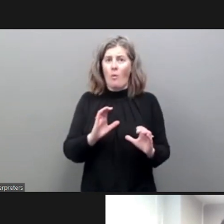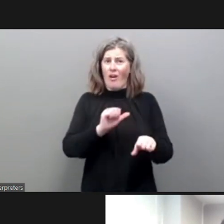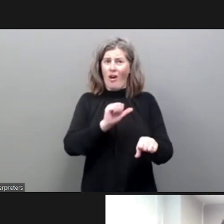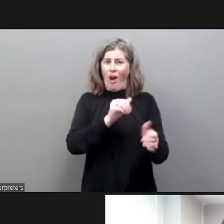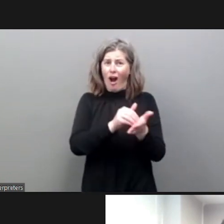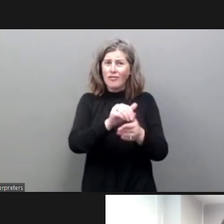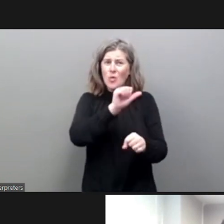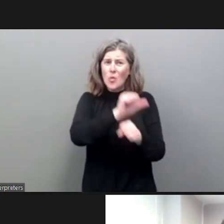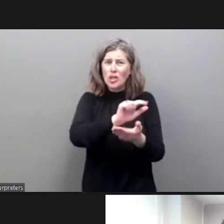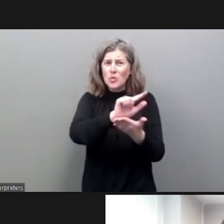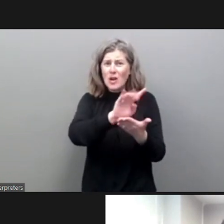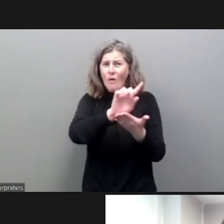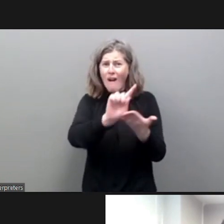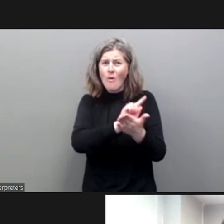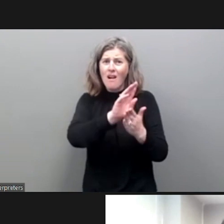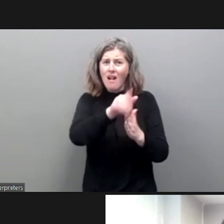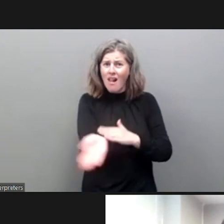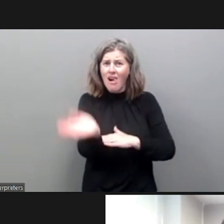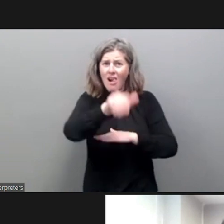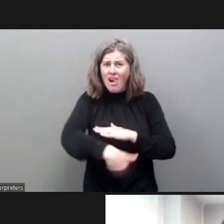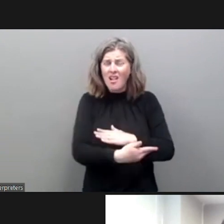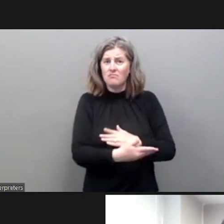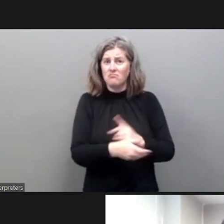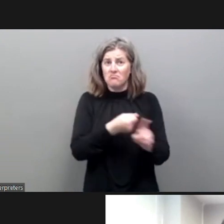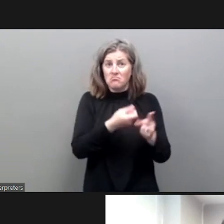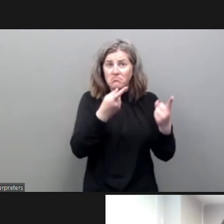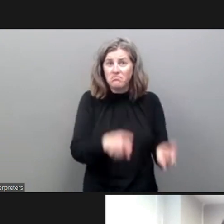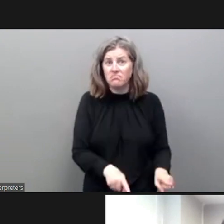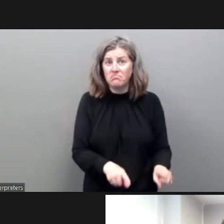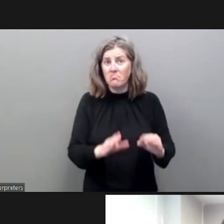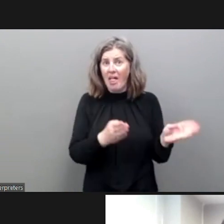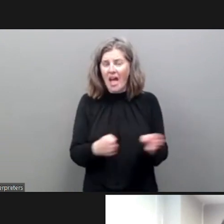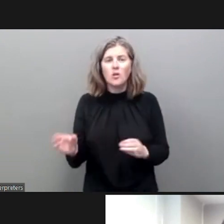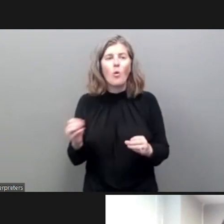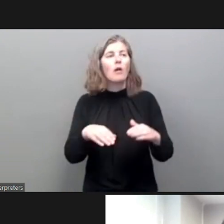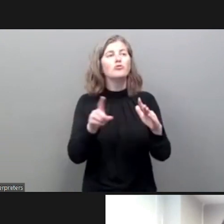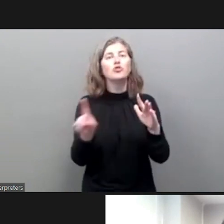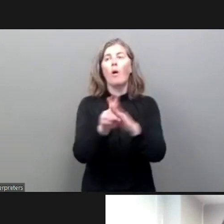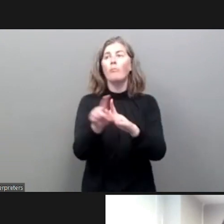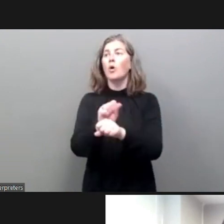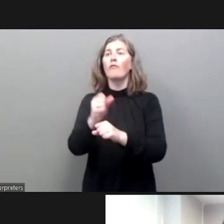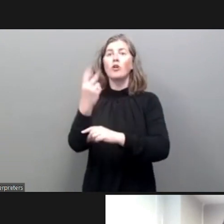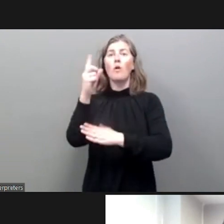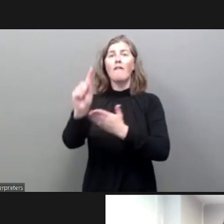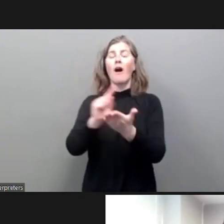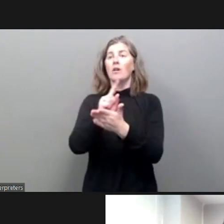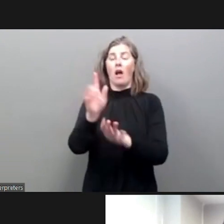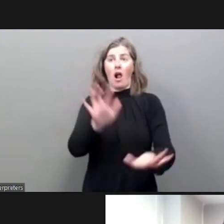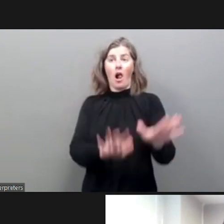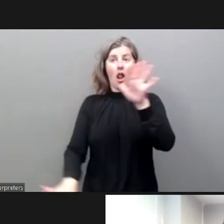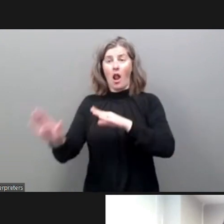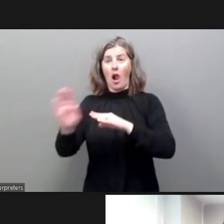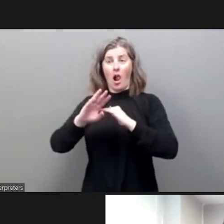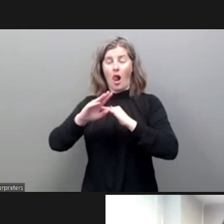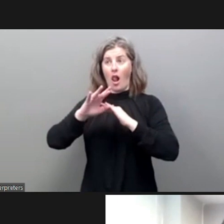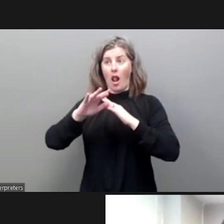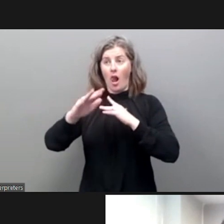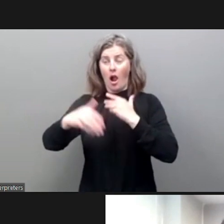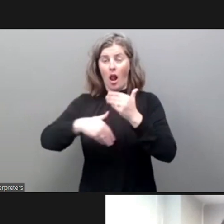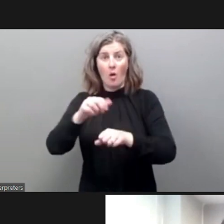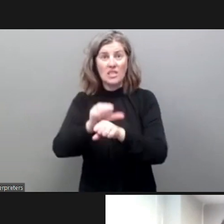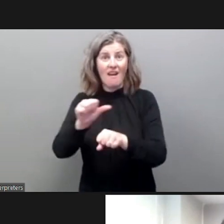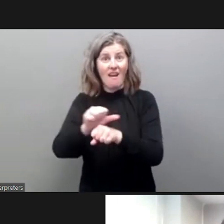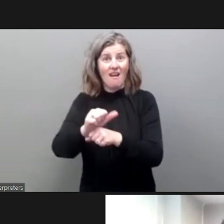24-hour shifts, some often unplanned, go in for a 12-hour shift and things get unstable and we stay